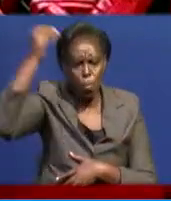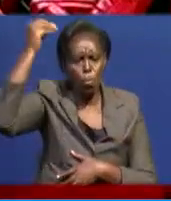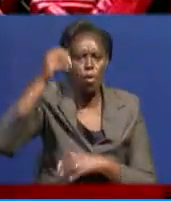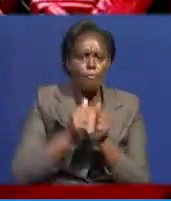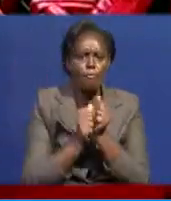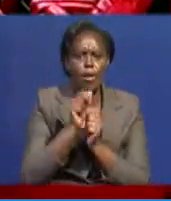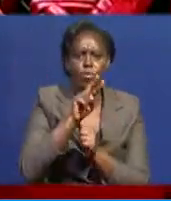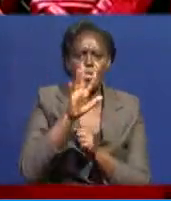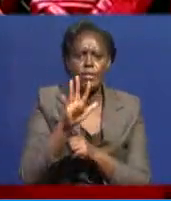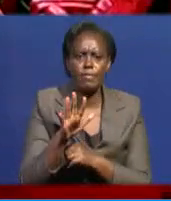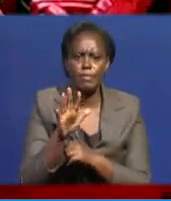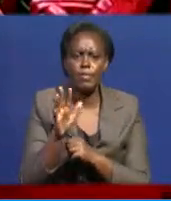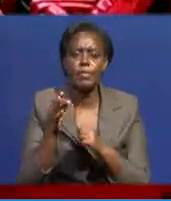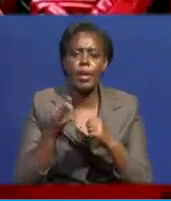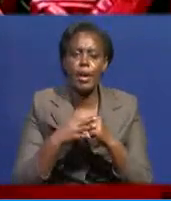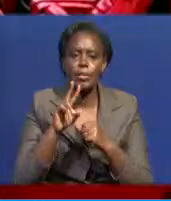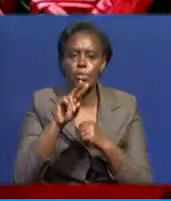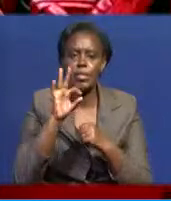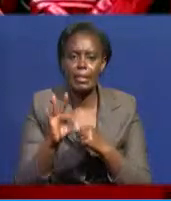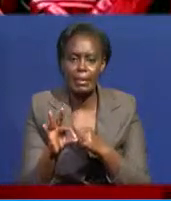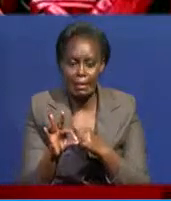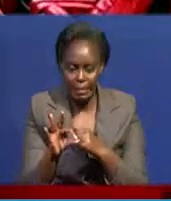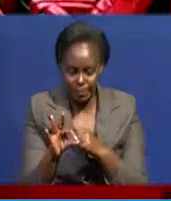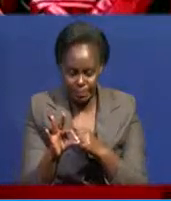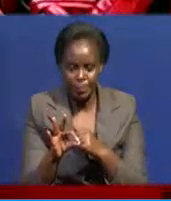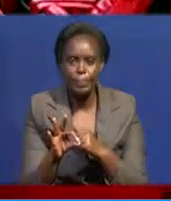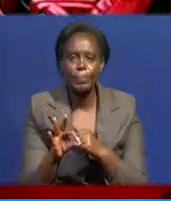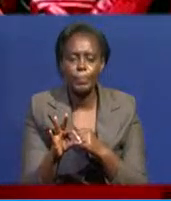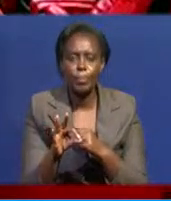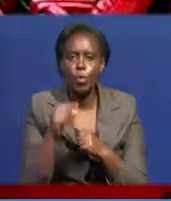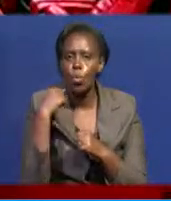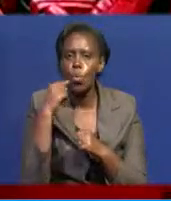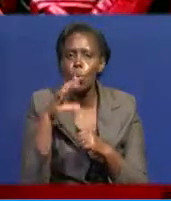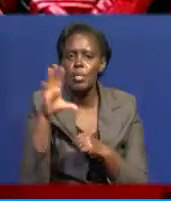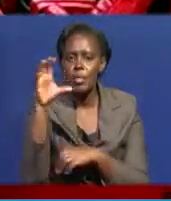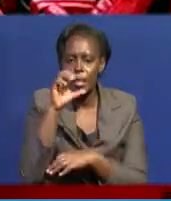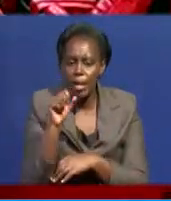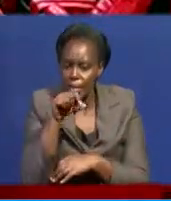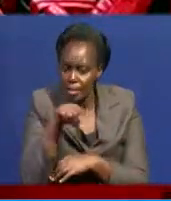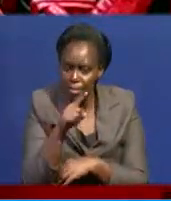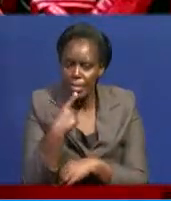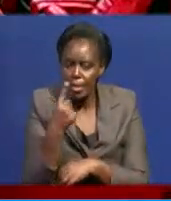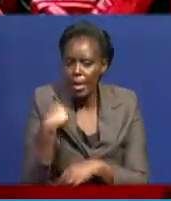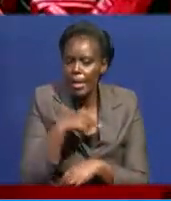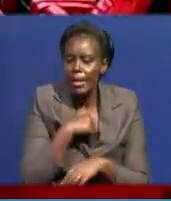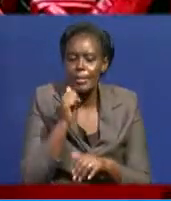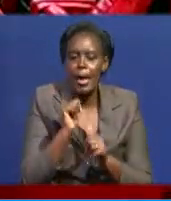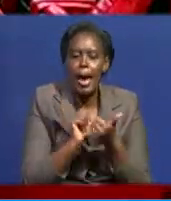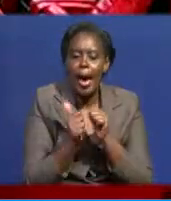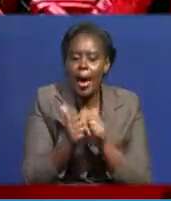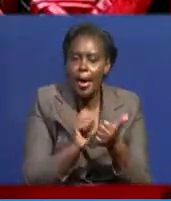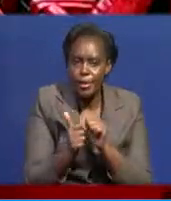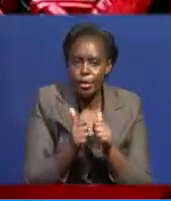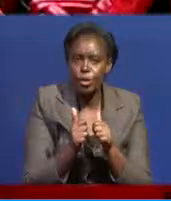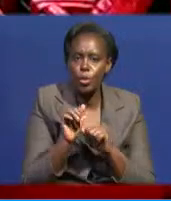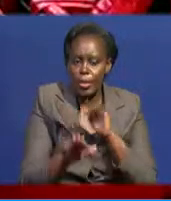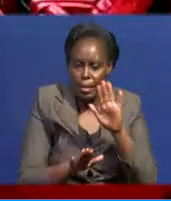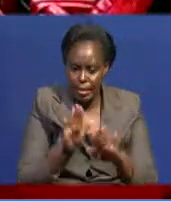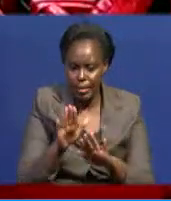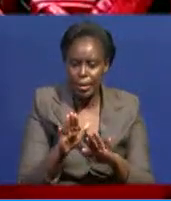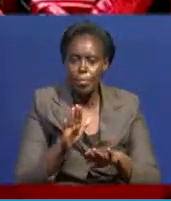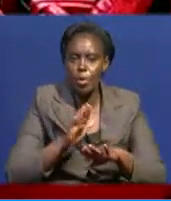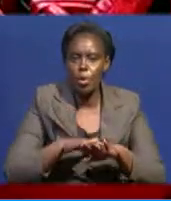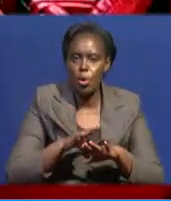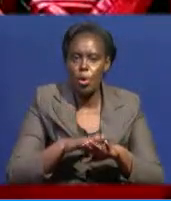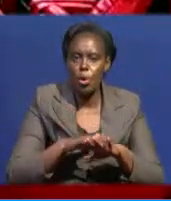Friday, 25th August 2023, and could the Cabinet Secretary state any actions taken